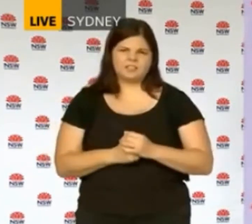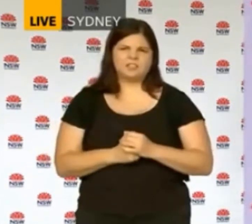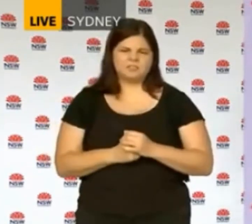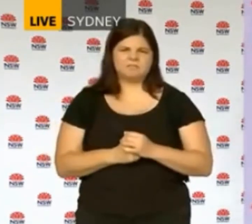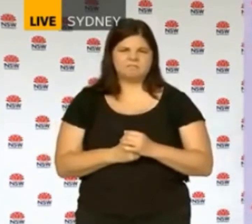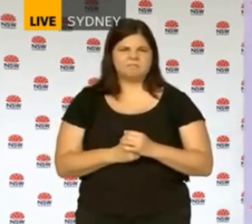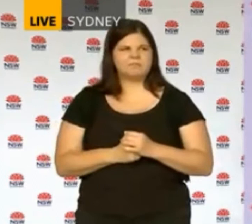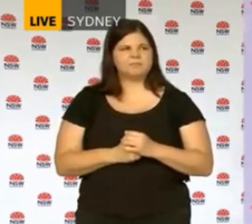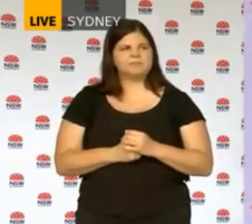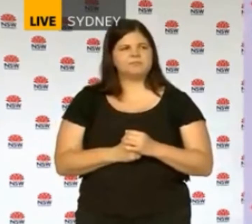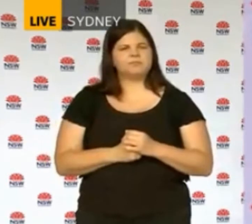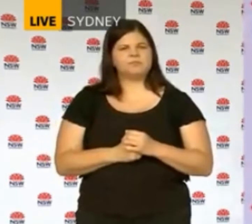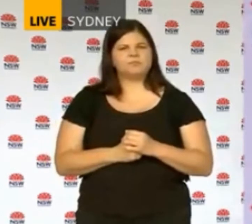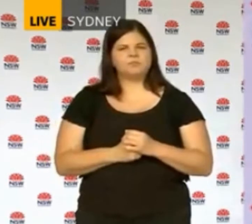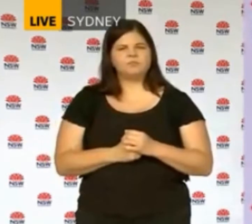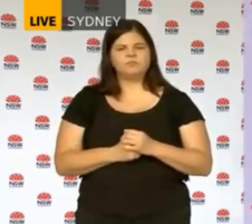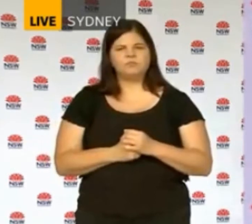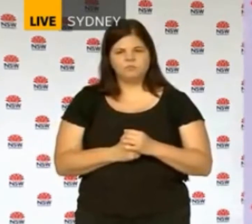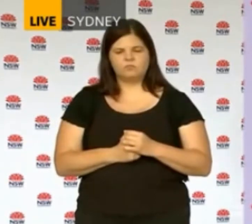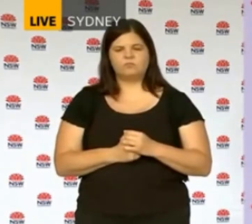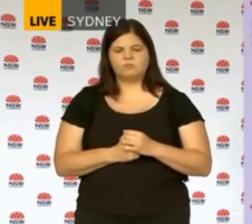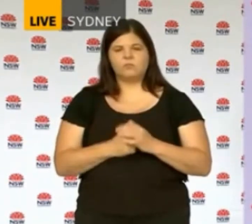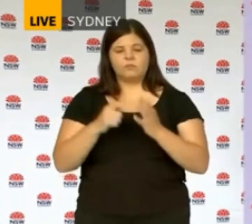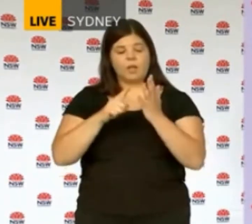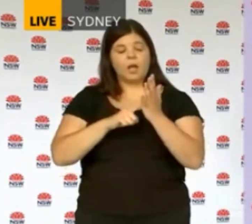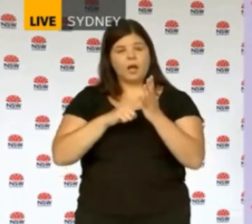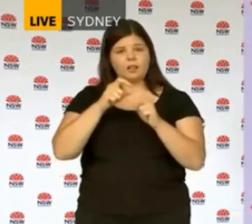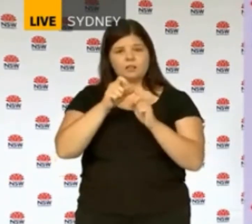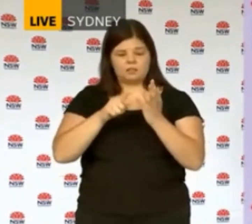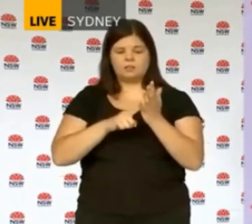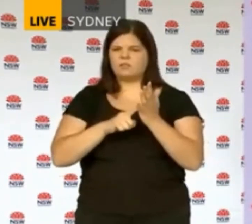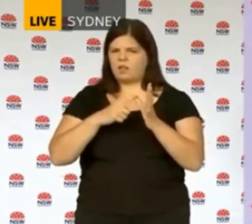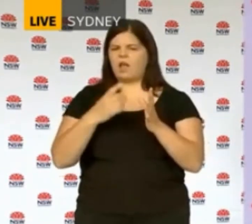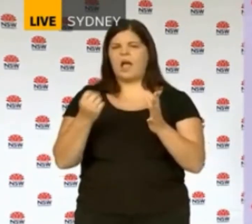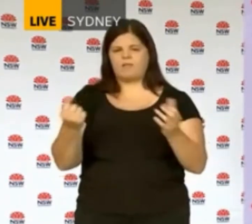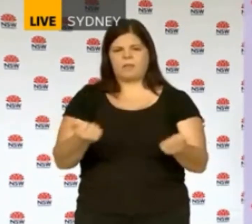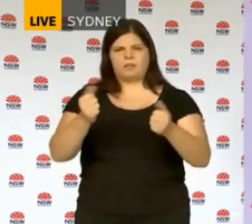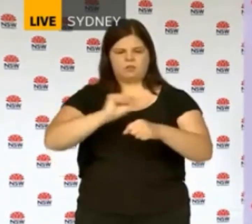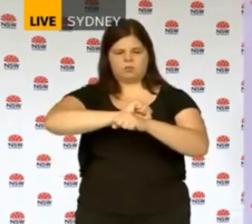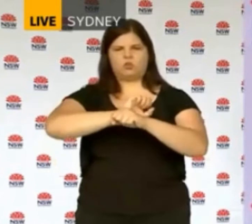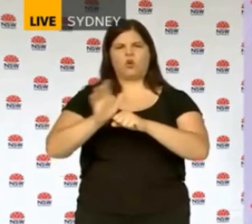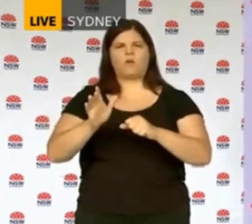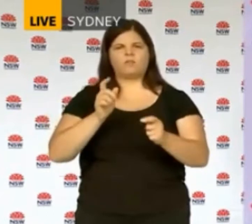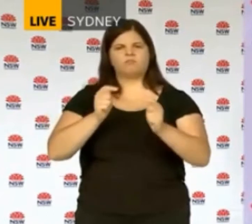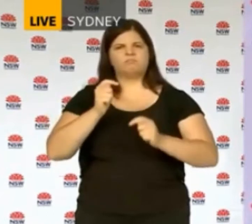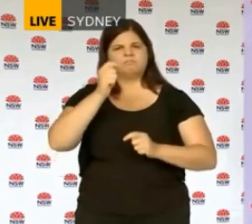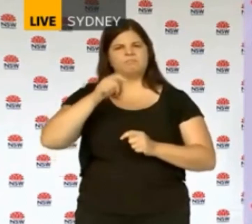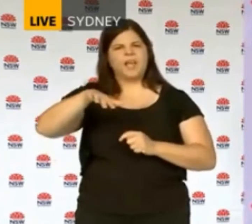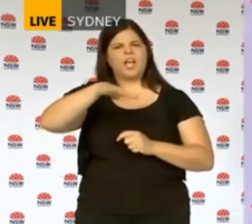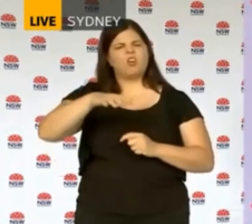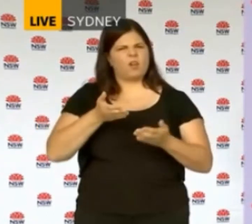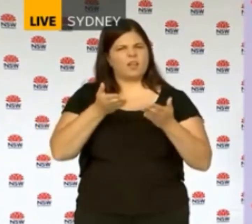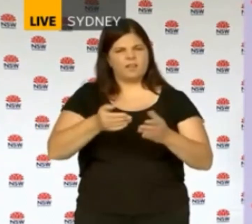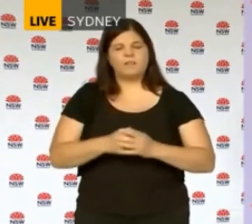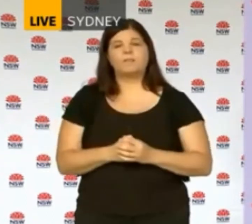tested. There are a number of testing clinics in Ulladulla, and please refer to our website. I also want to give a bit of an update